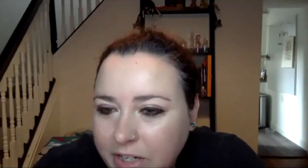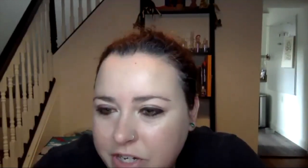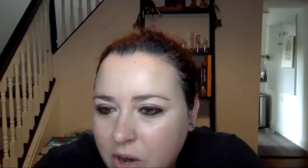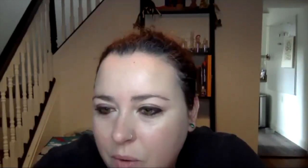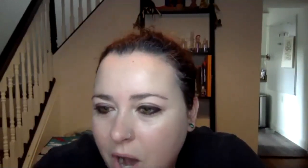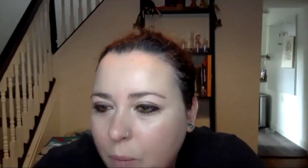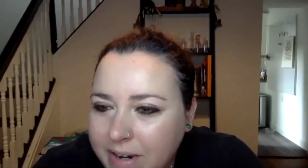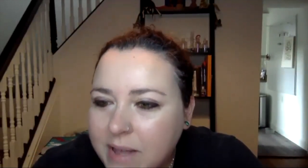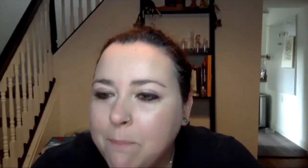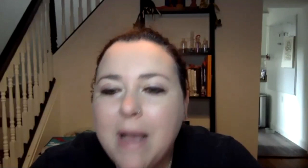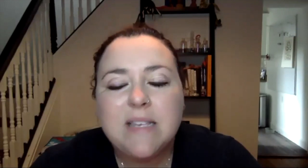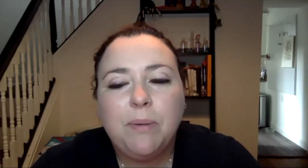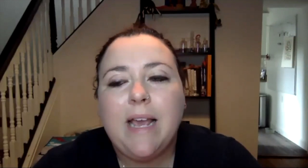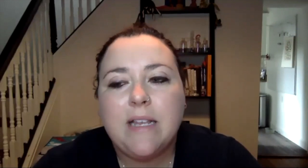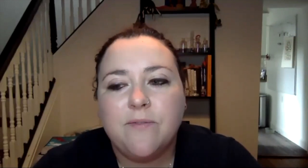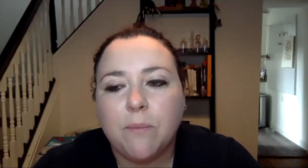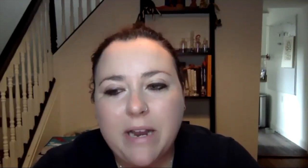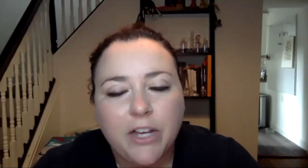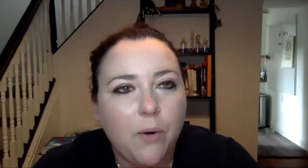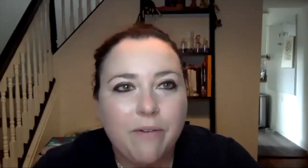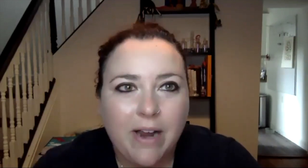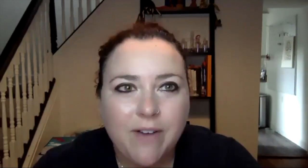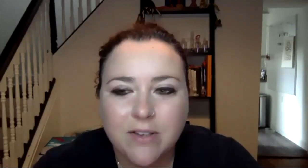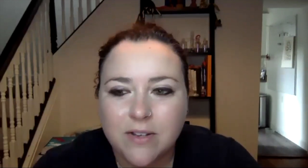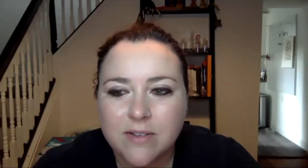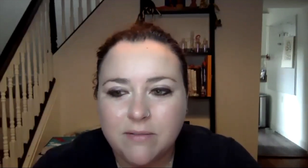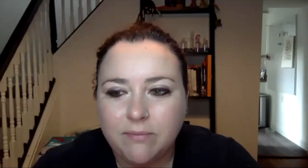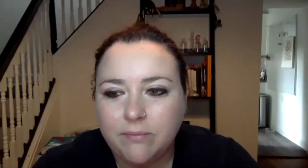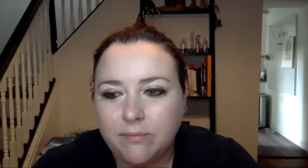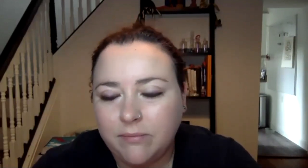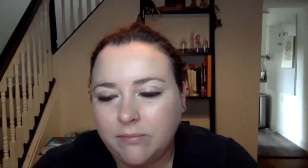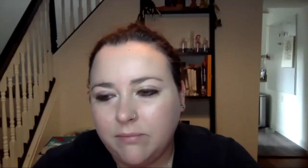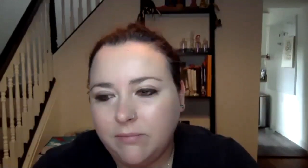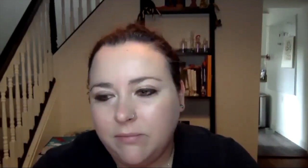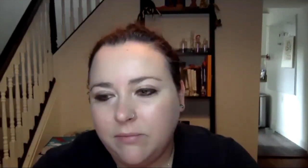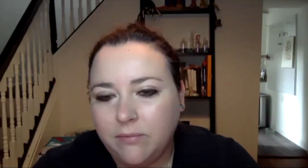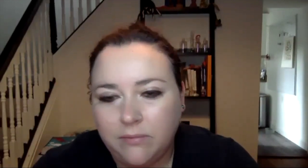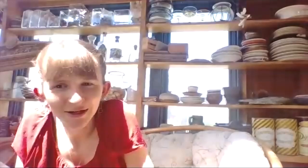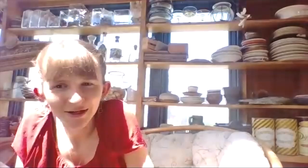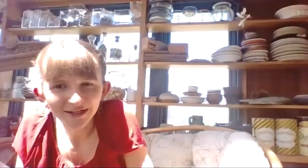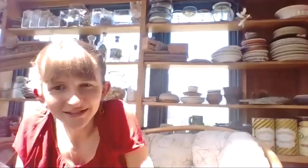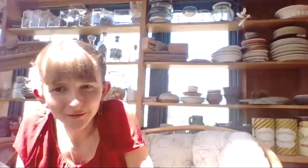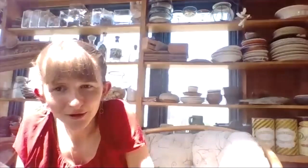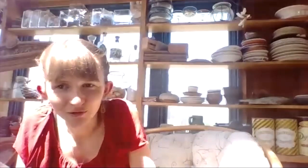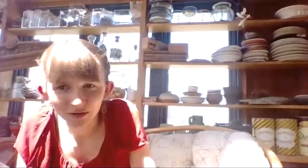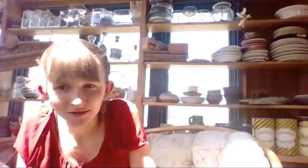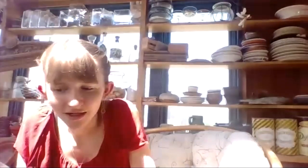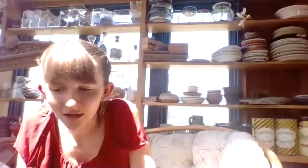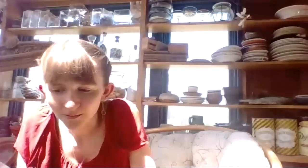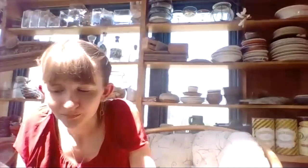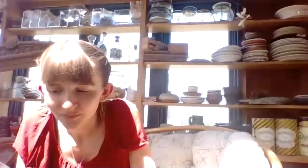7, would like to know, where's the best place for me to go and find fossils? Ooh, it depends on where you are in the